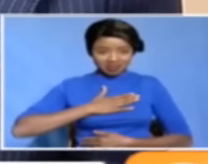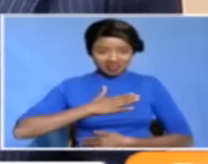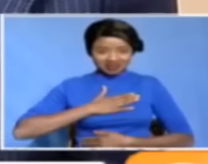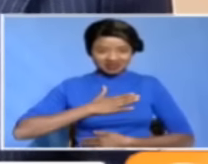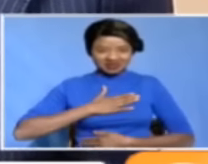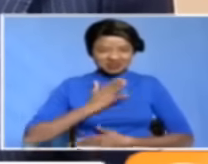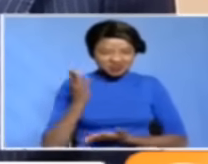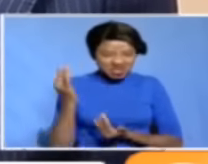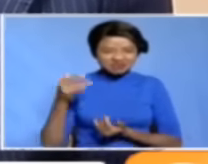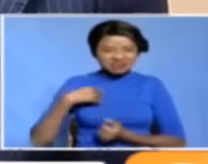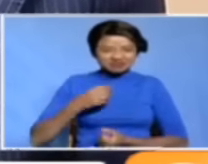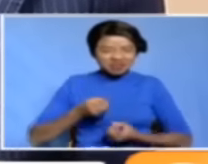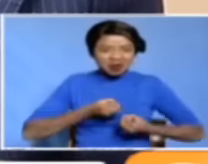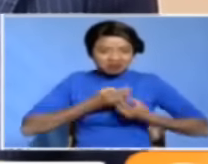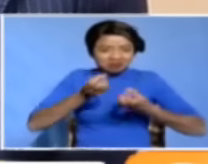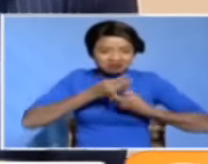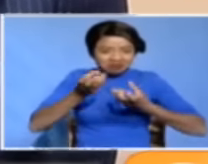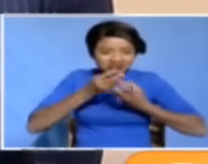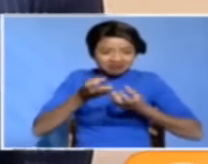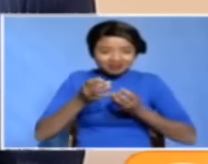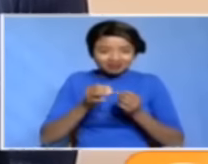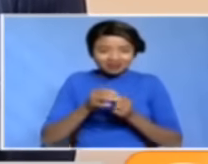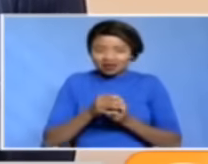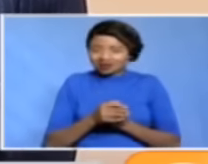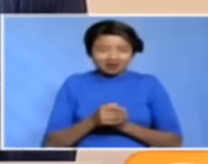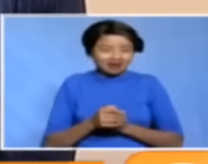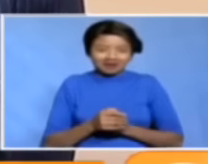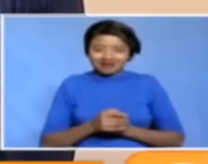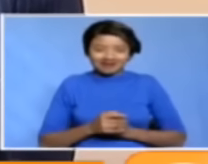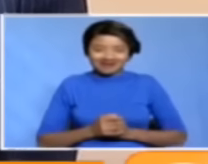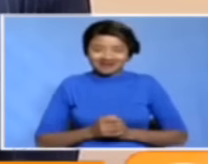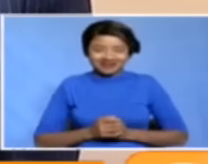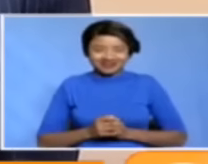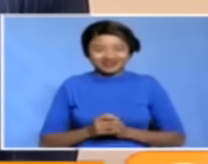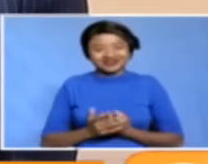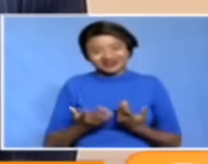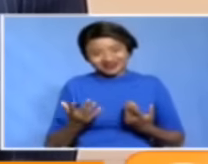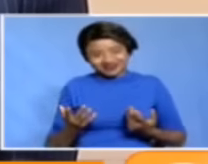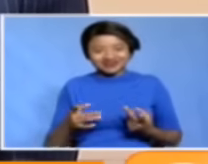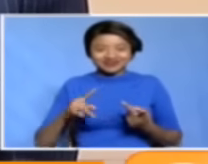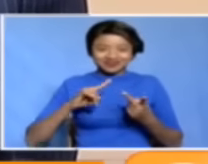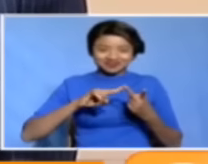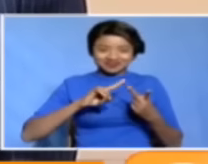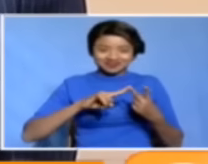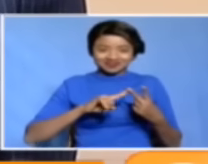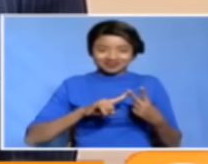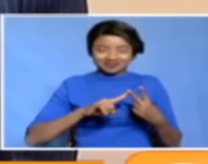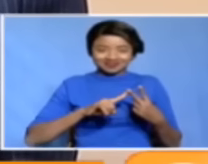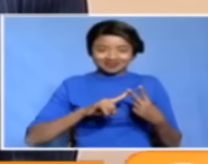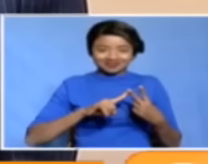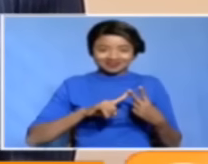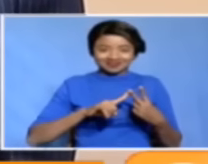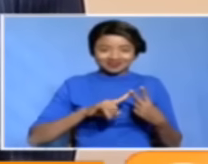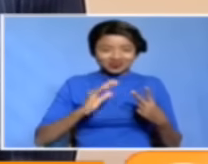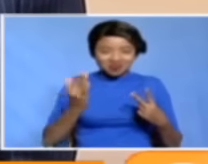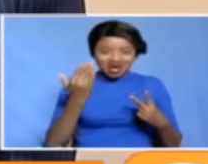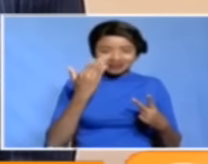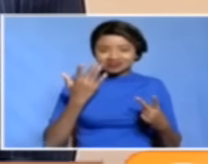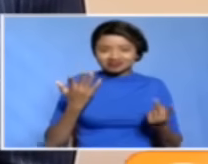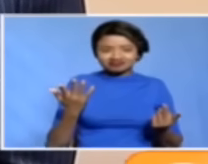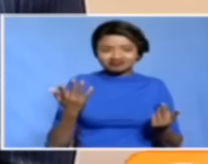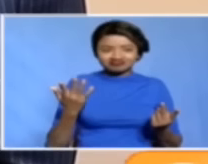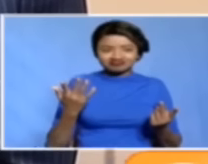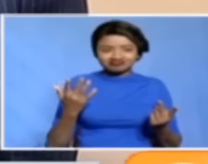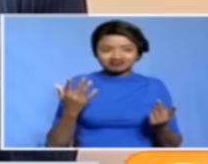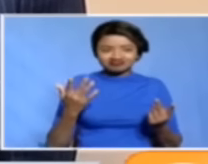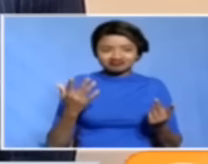tell you what is cooking in the pot. Okay. And number two, you asked me in which camp.